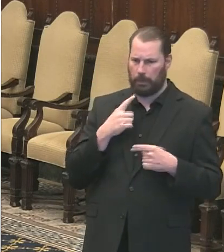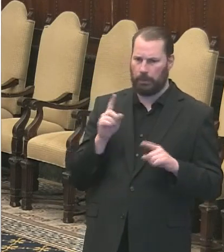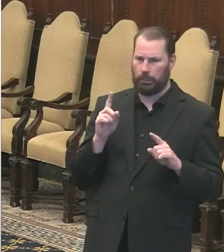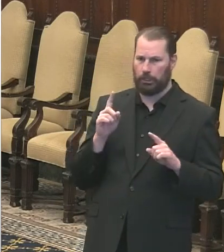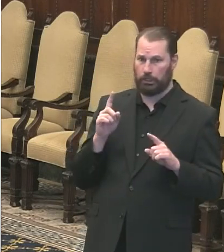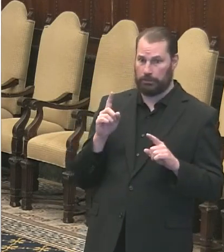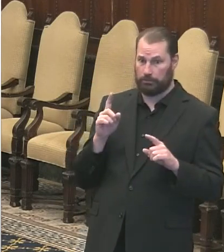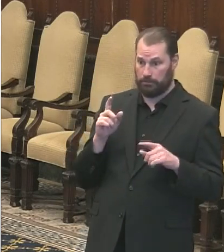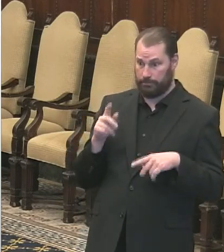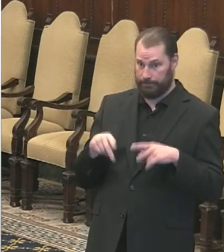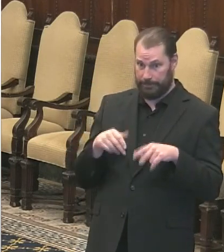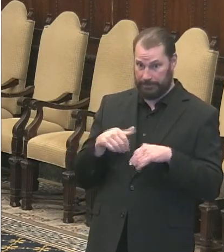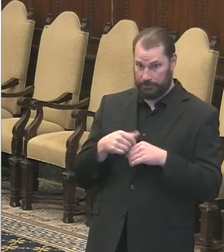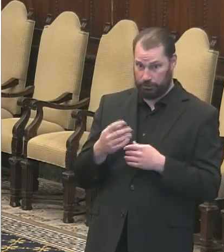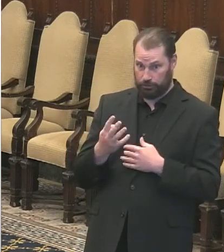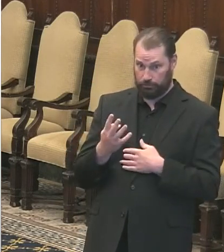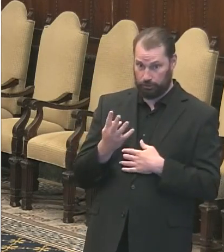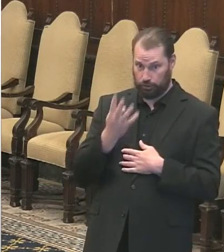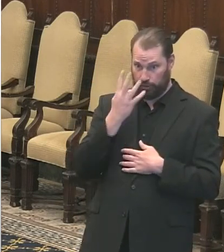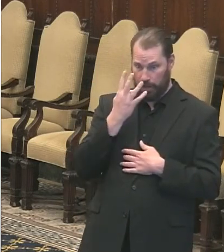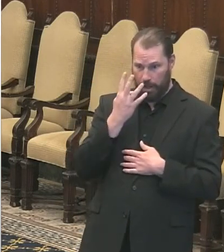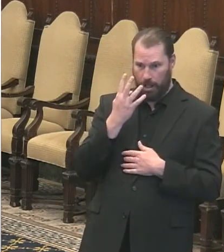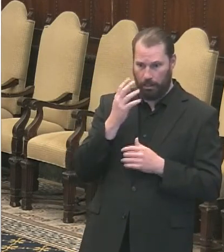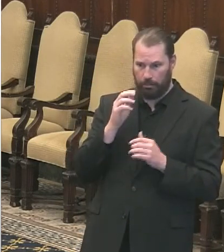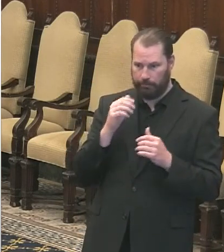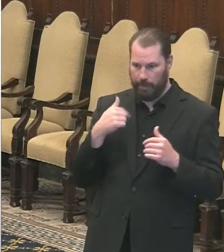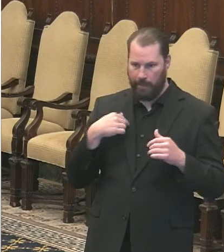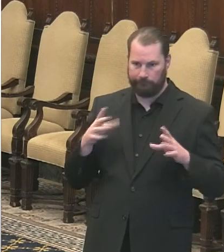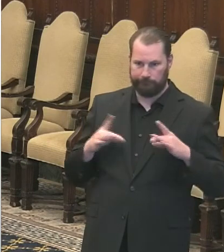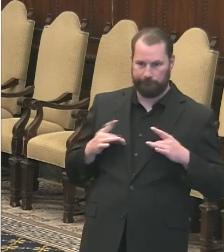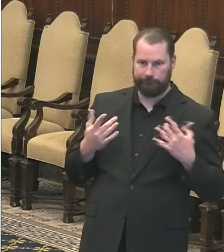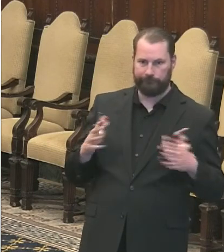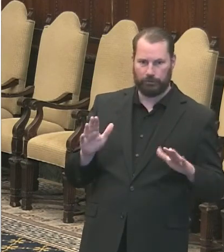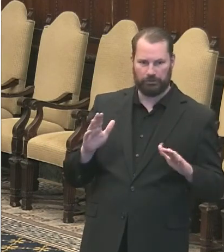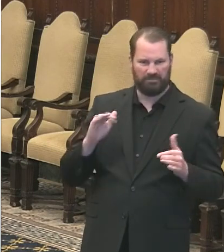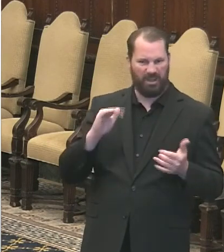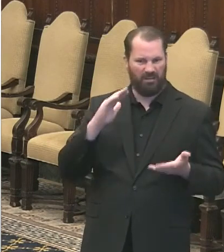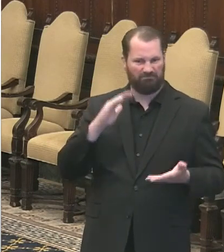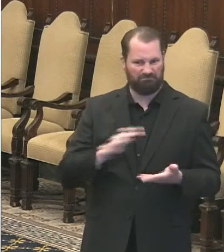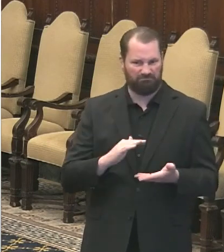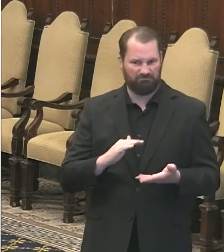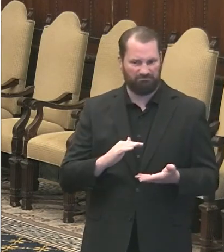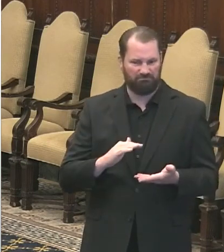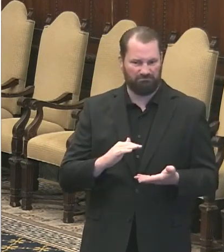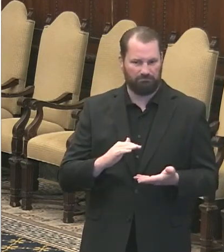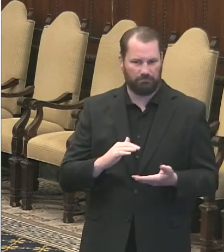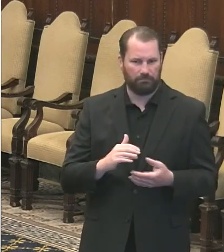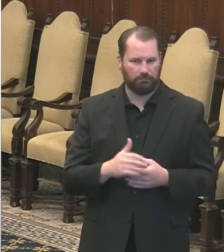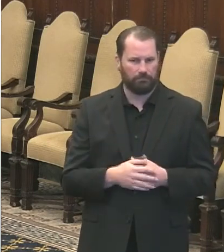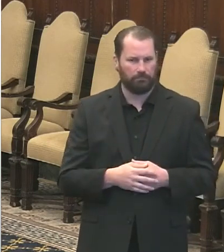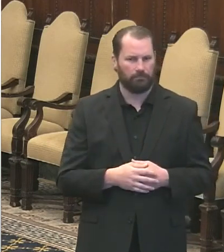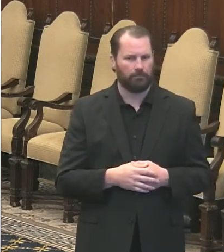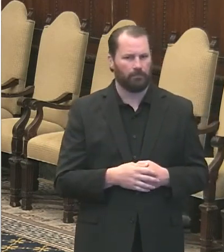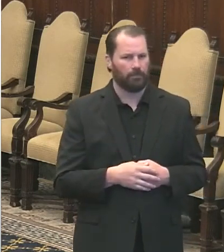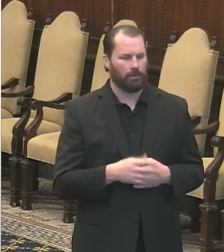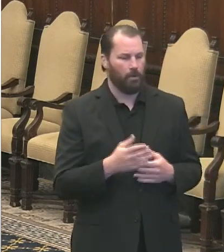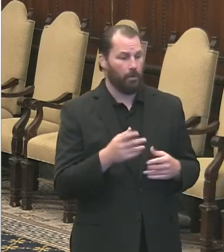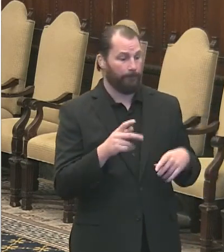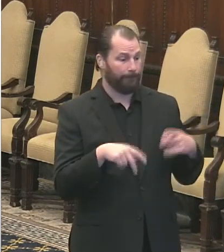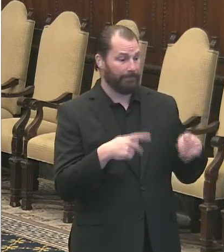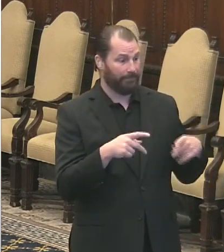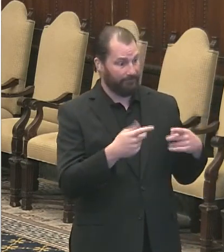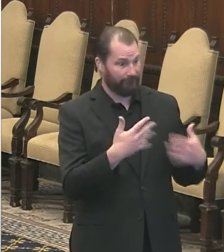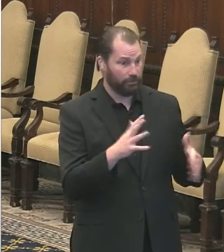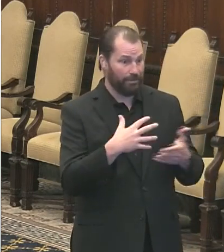the number of people that did leave the jail facilities. What's the health risk for those folks if they were asymptomatic